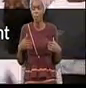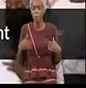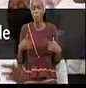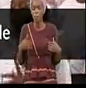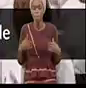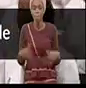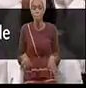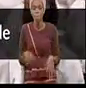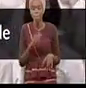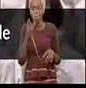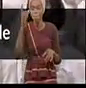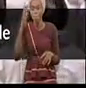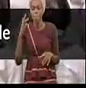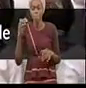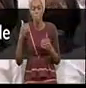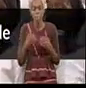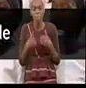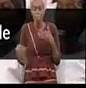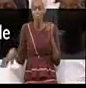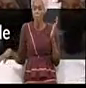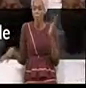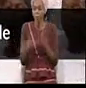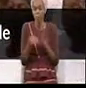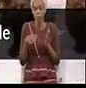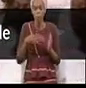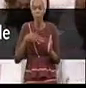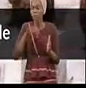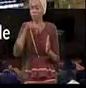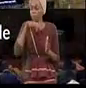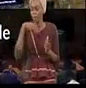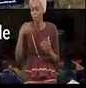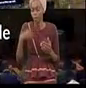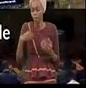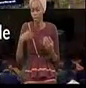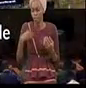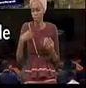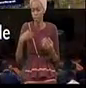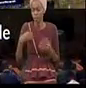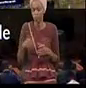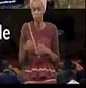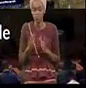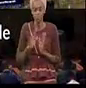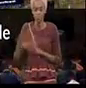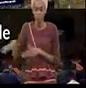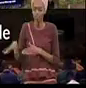garments, but as God's my beauty rises